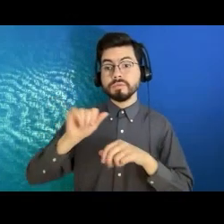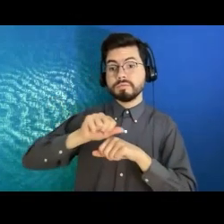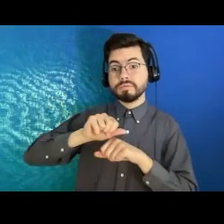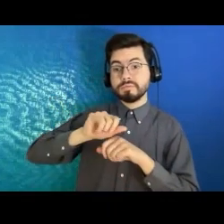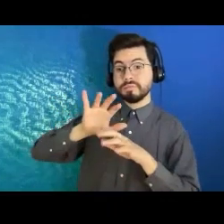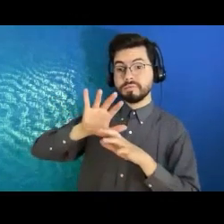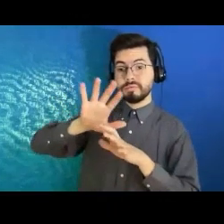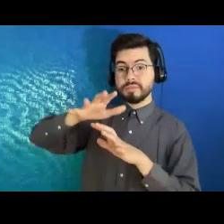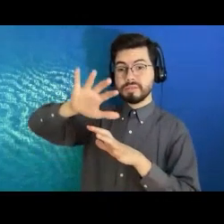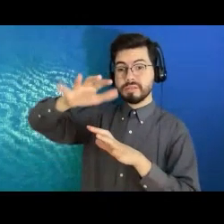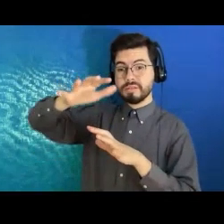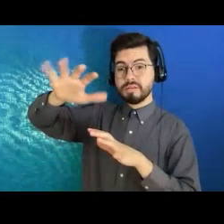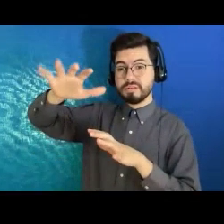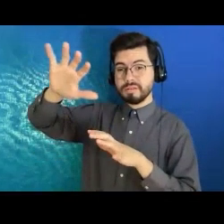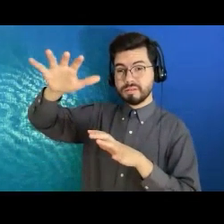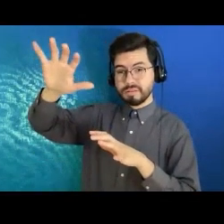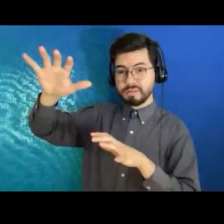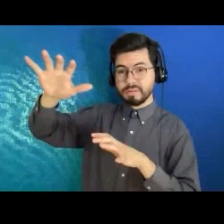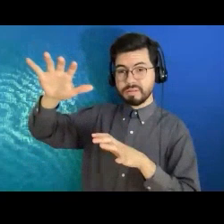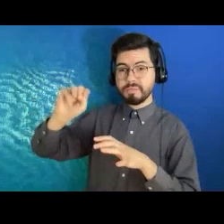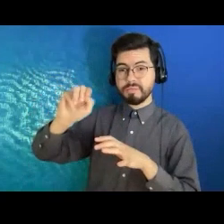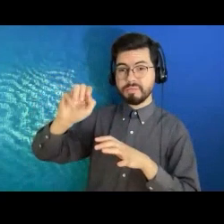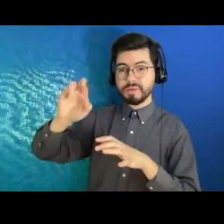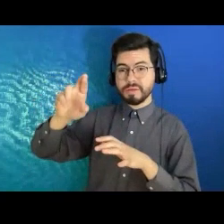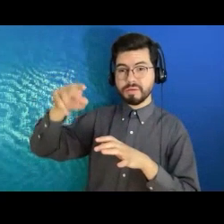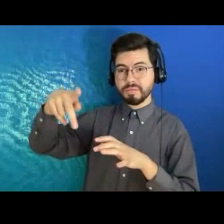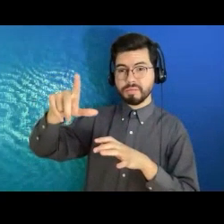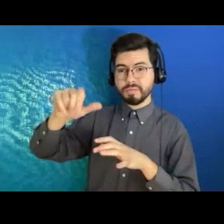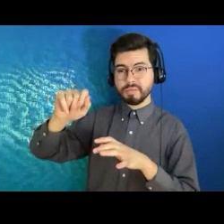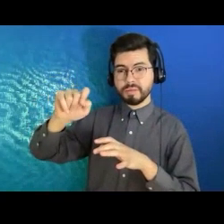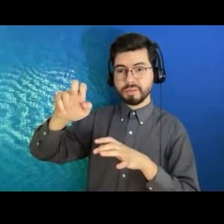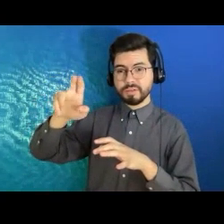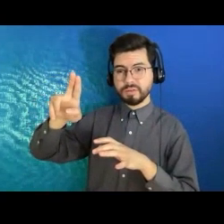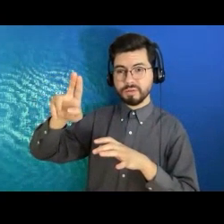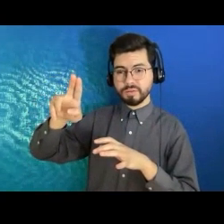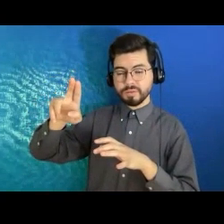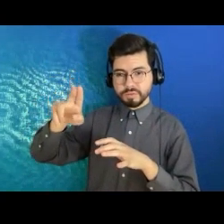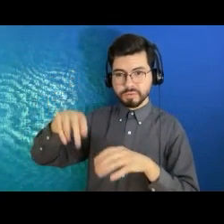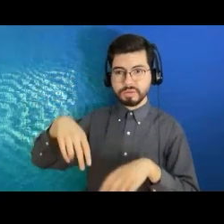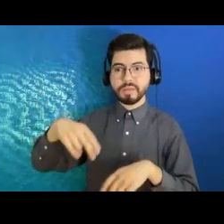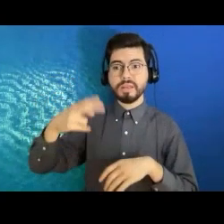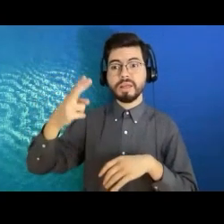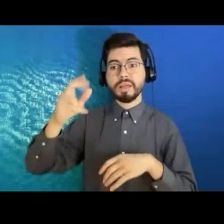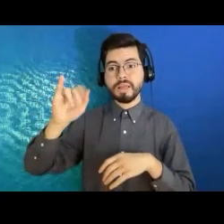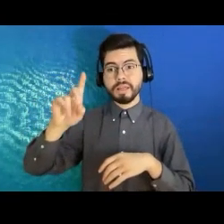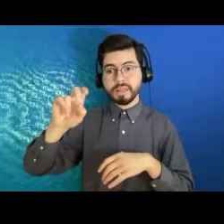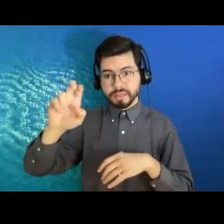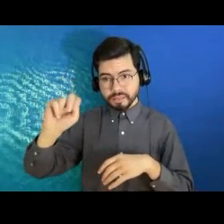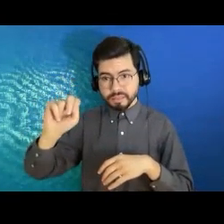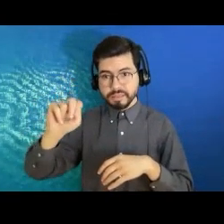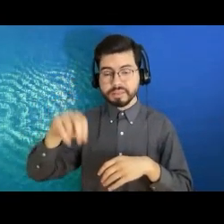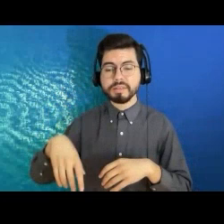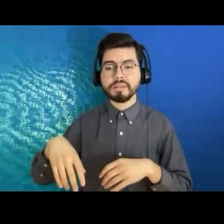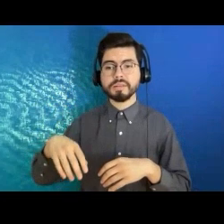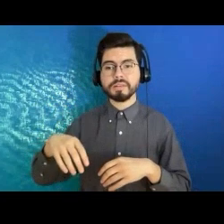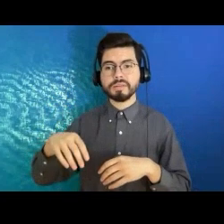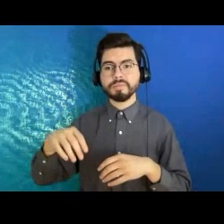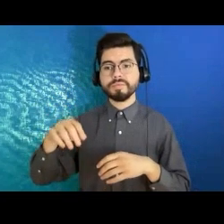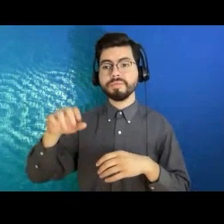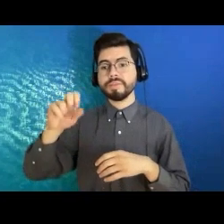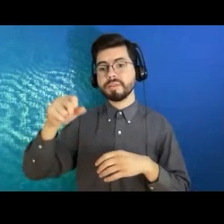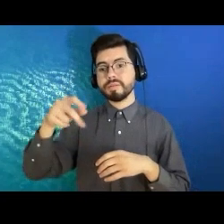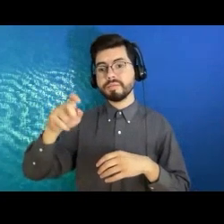So up on the Mirror Plateau, some of the higher areas of the Hayden, the tops of Specimen, and